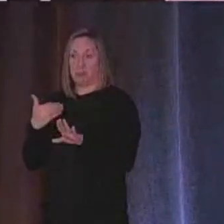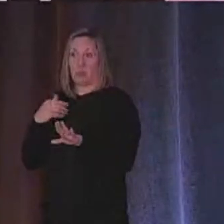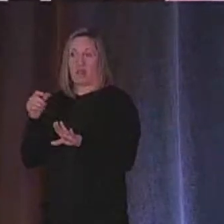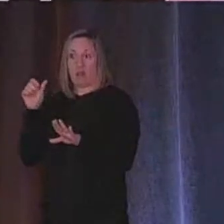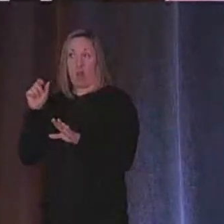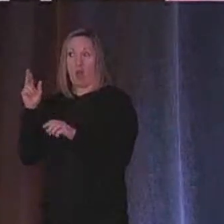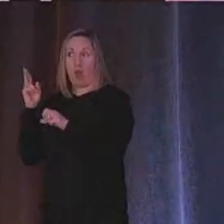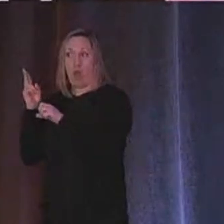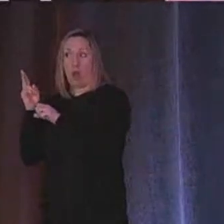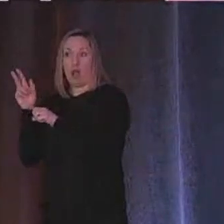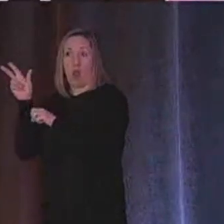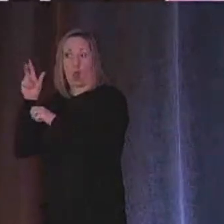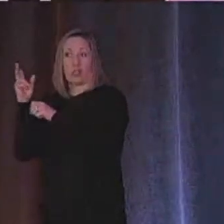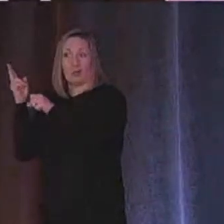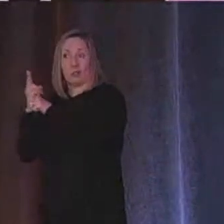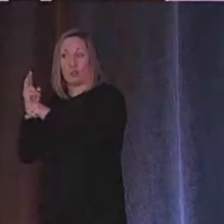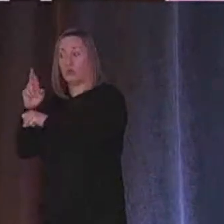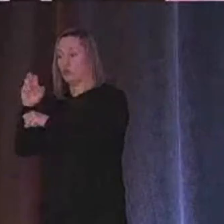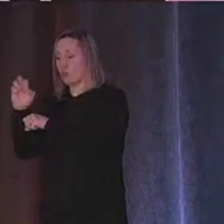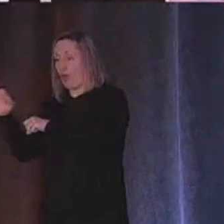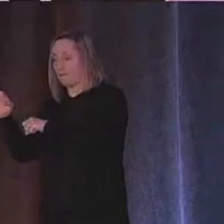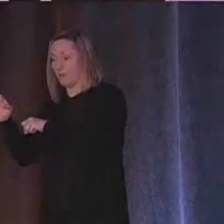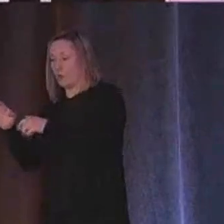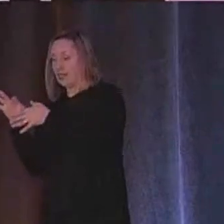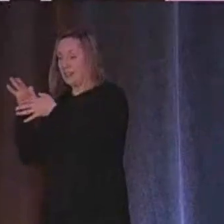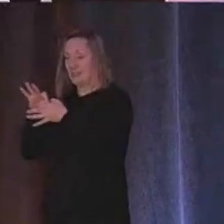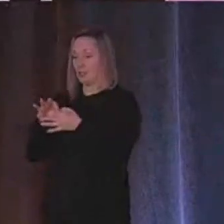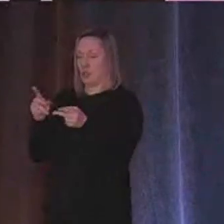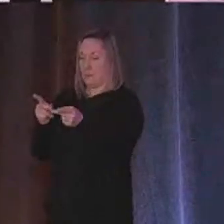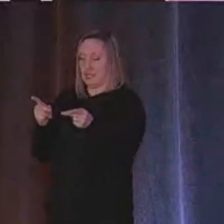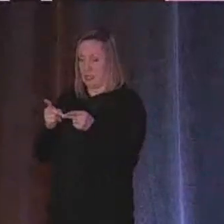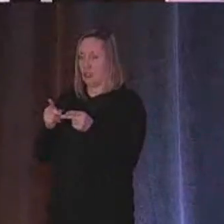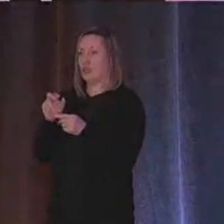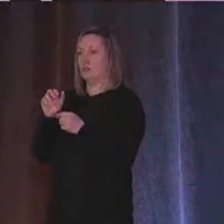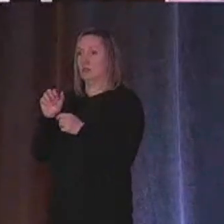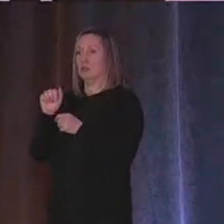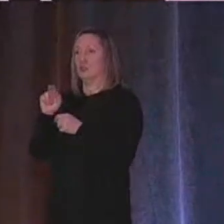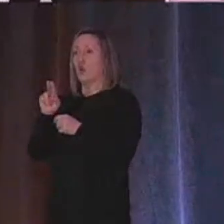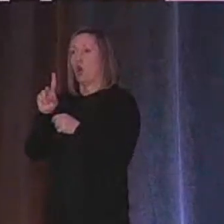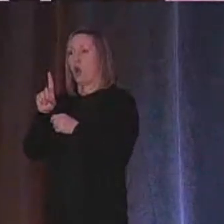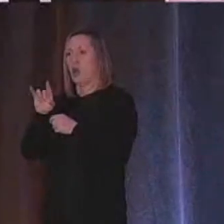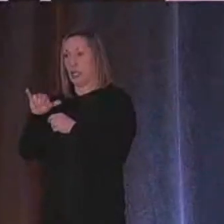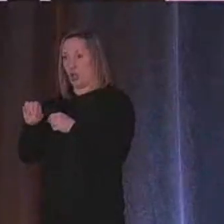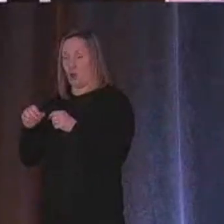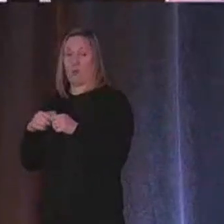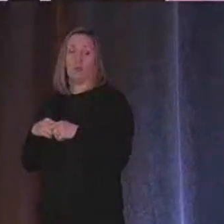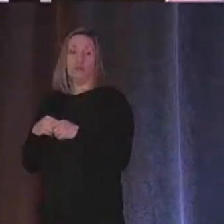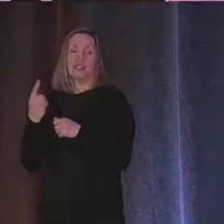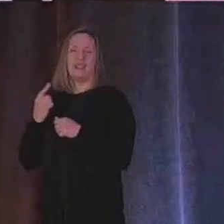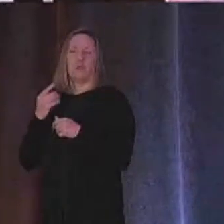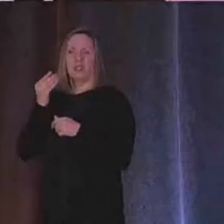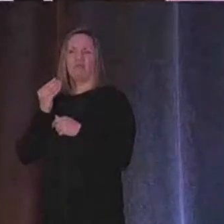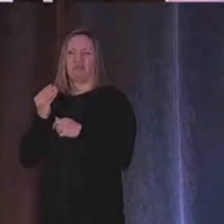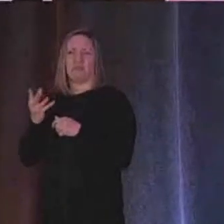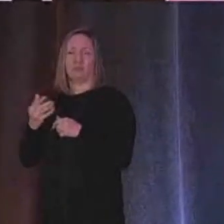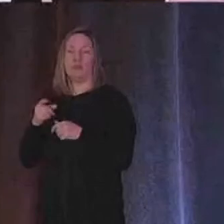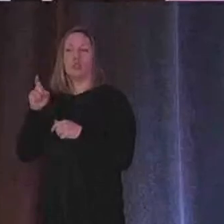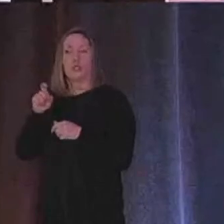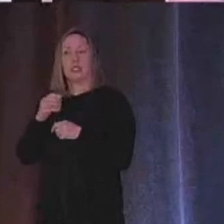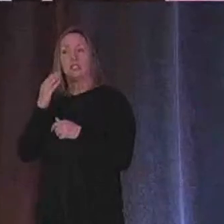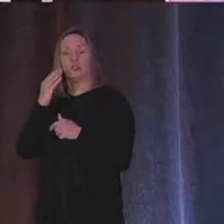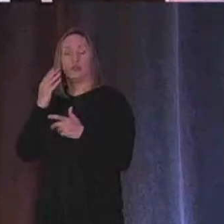use ref, and we're going to attach it to this positional audio. One thing to note here is that you do need like